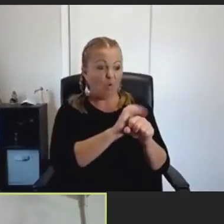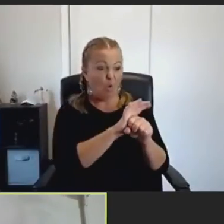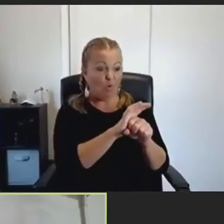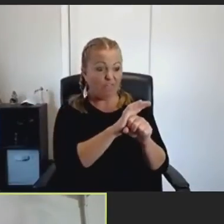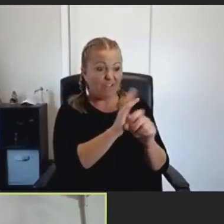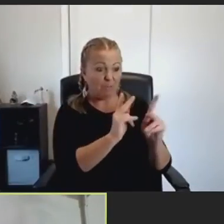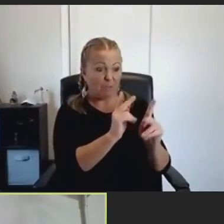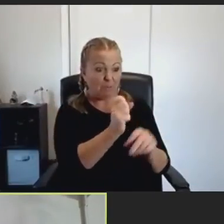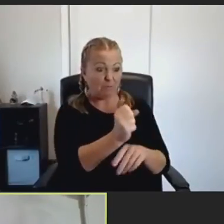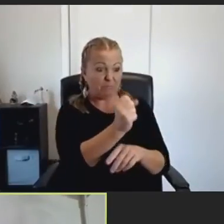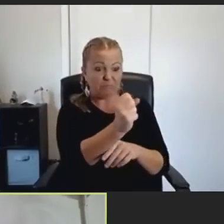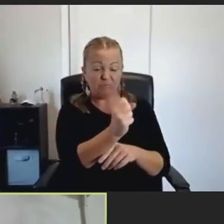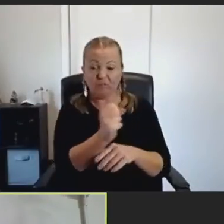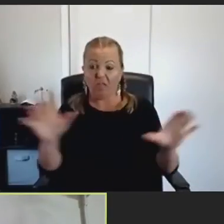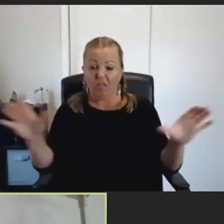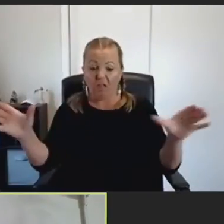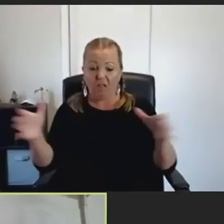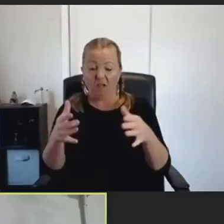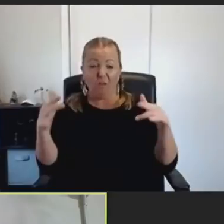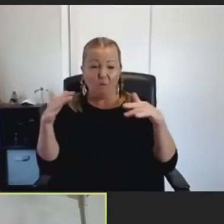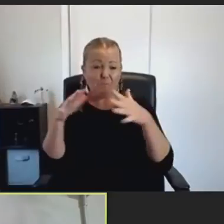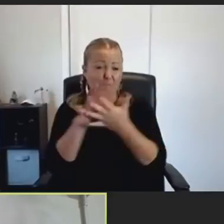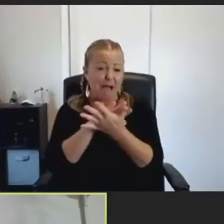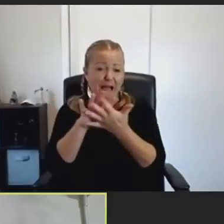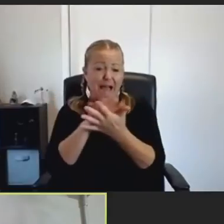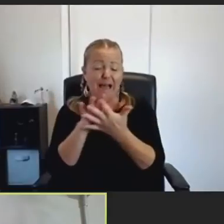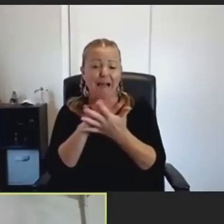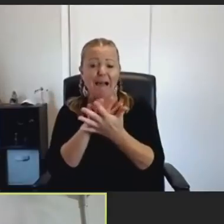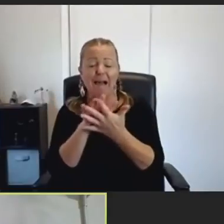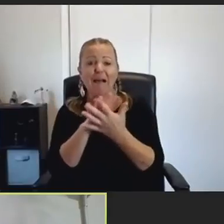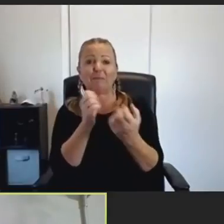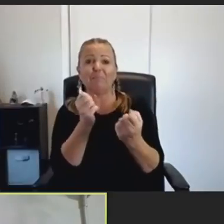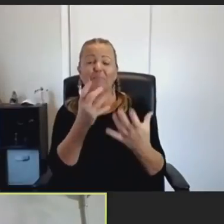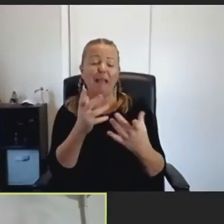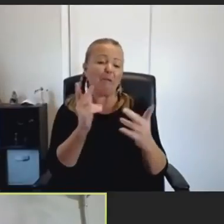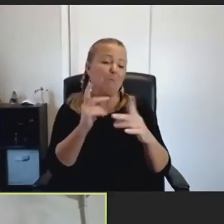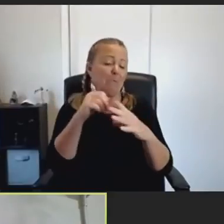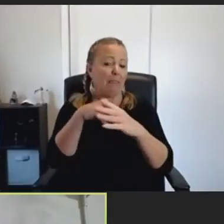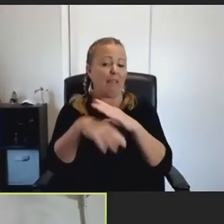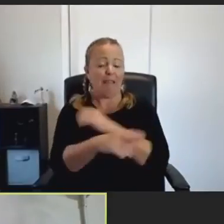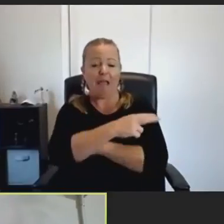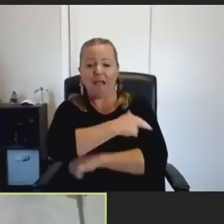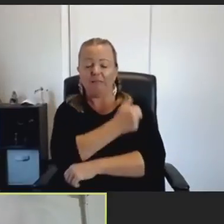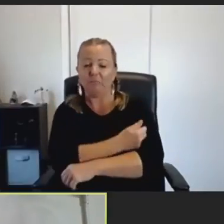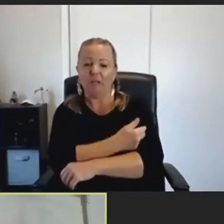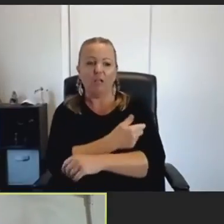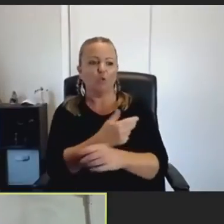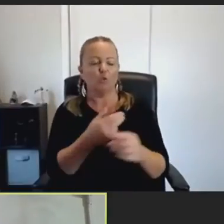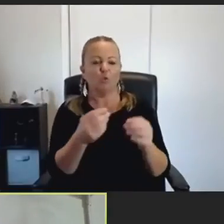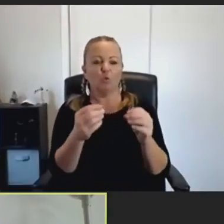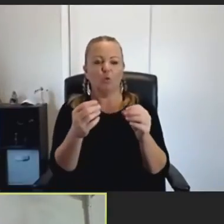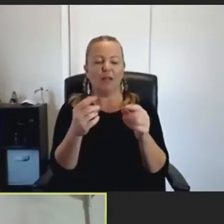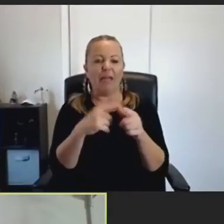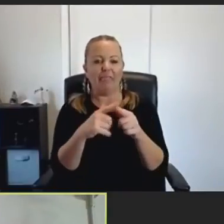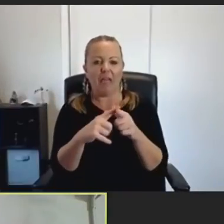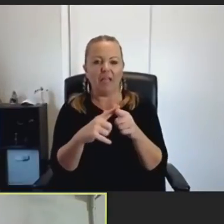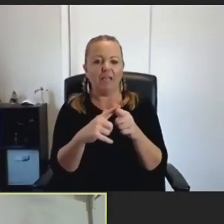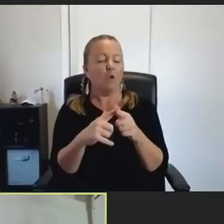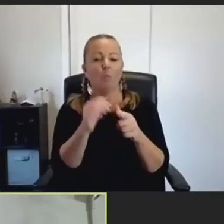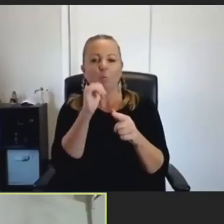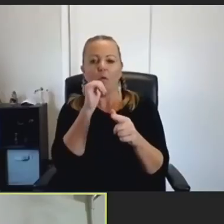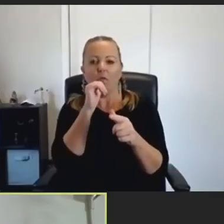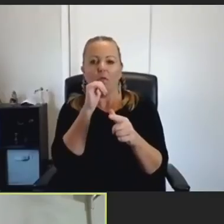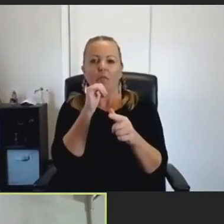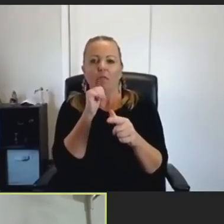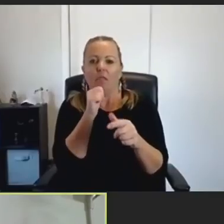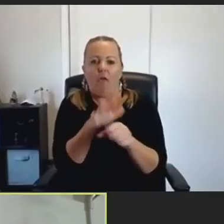start to see an increase in the number of hospitalizations overall and a decrease in the availability of resources, including